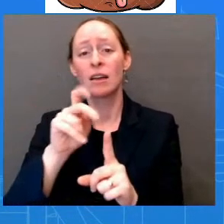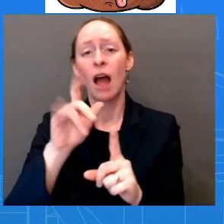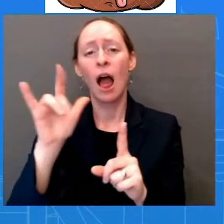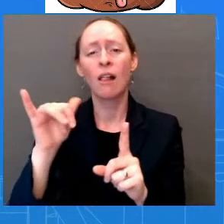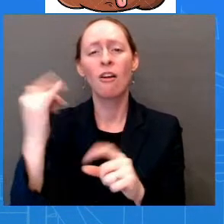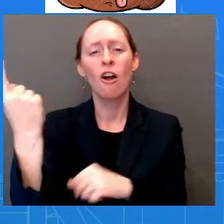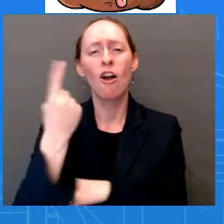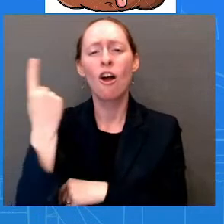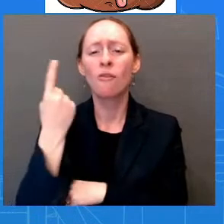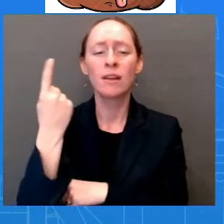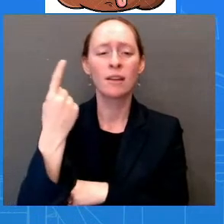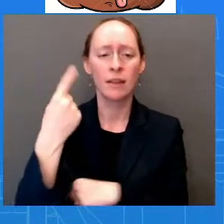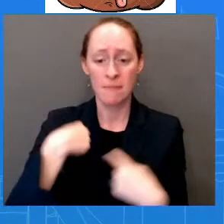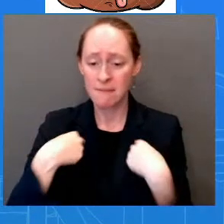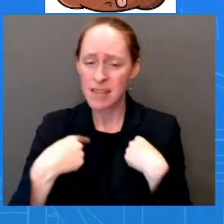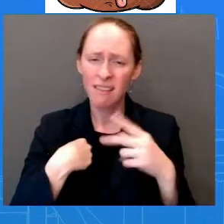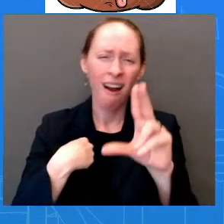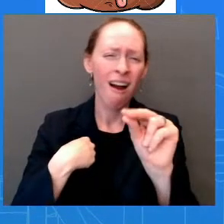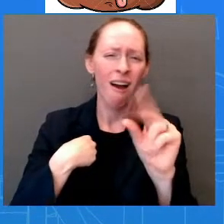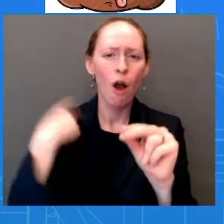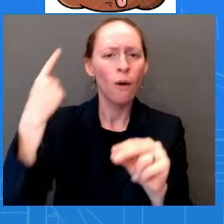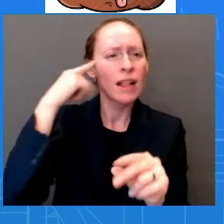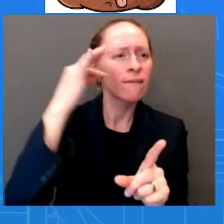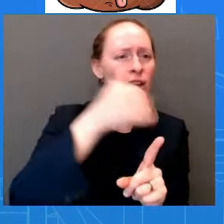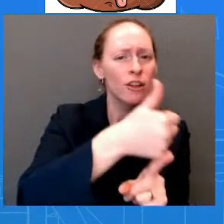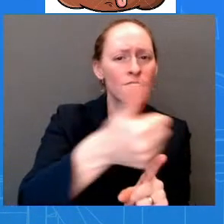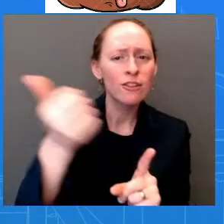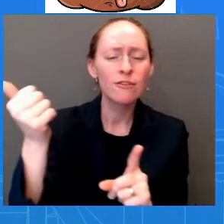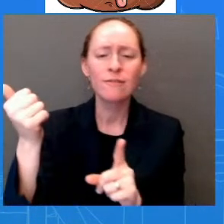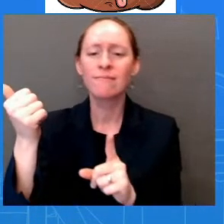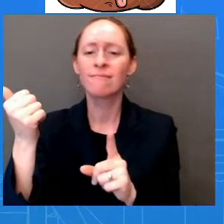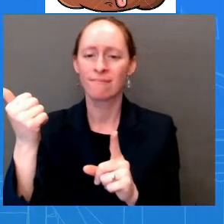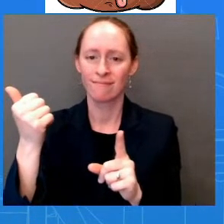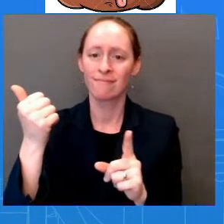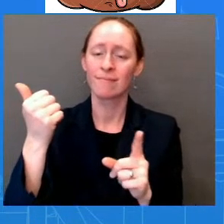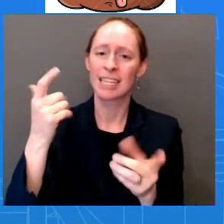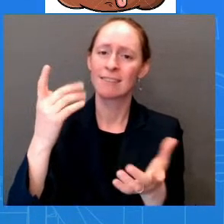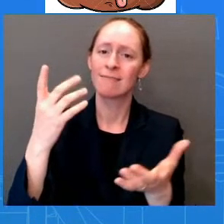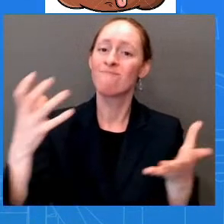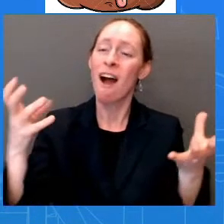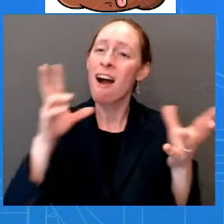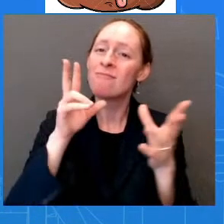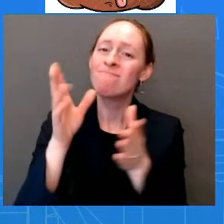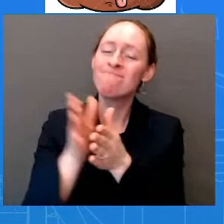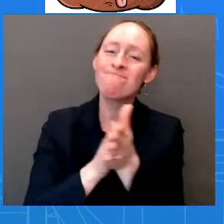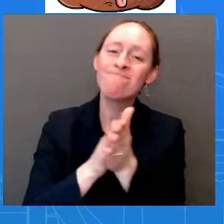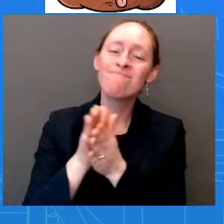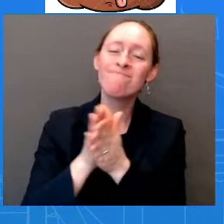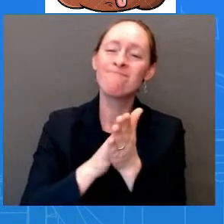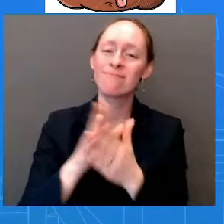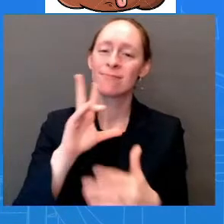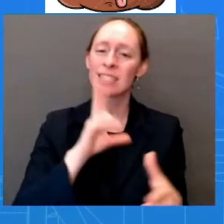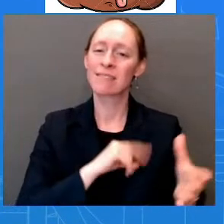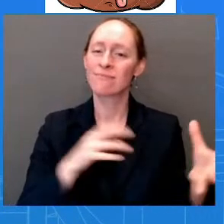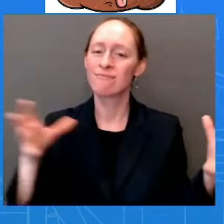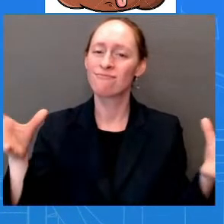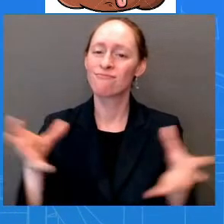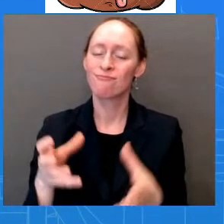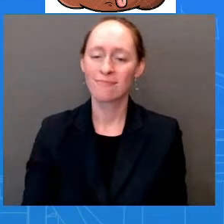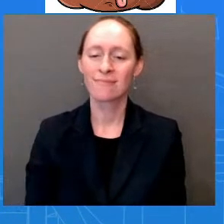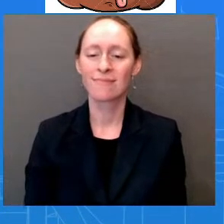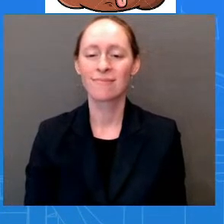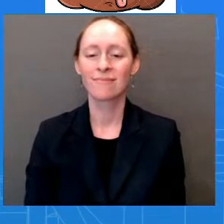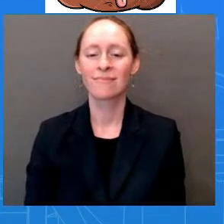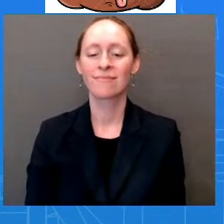for Thanksgiving this week. The pronouns under the names are killing me. Just 28 years